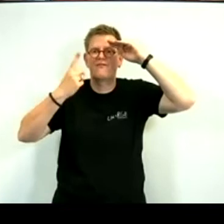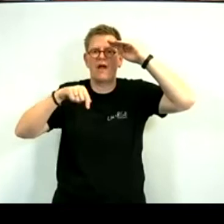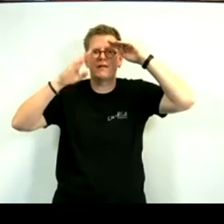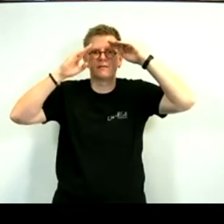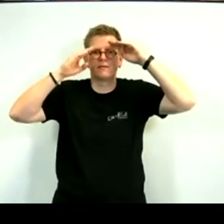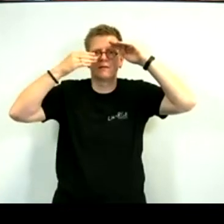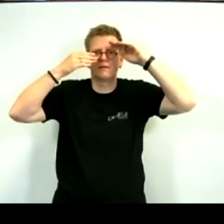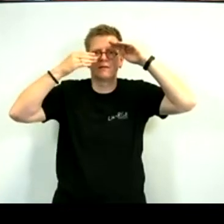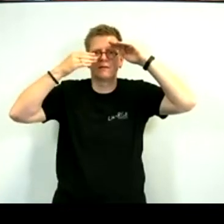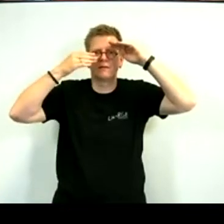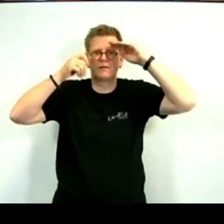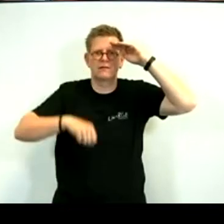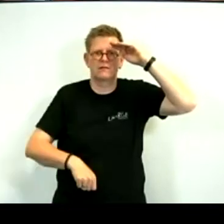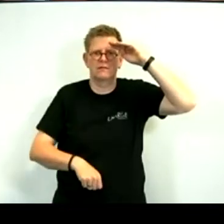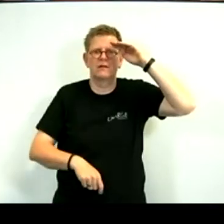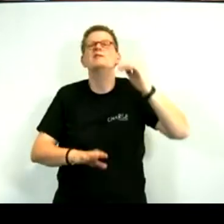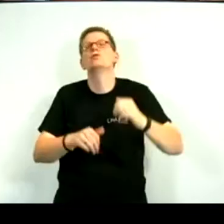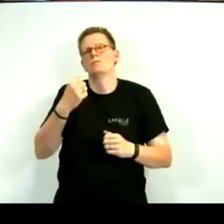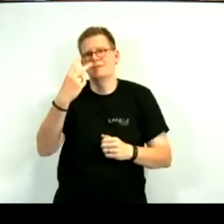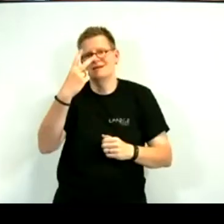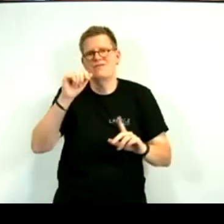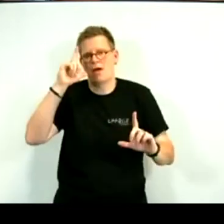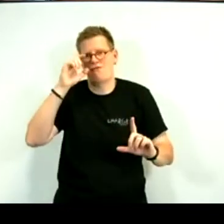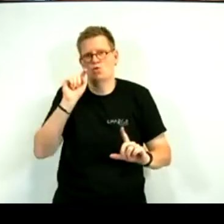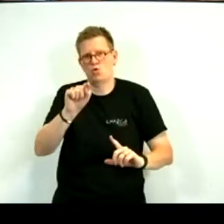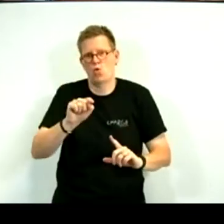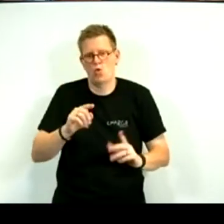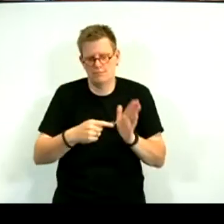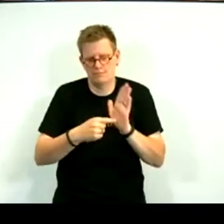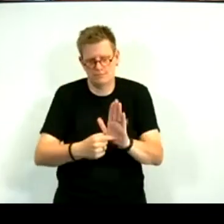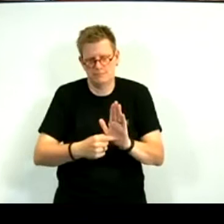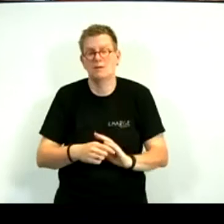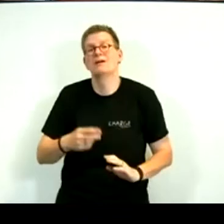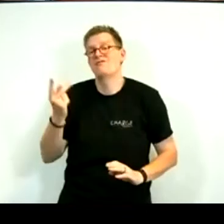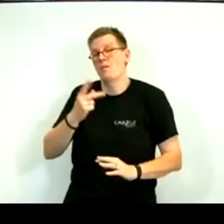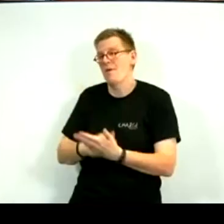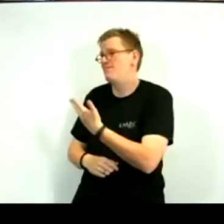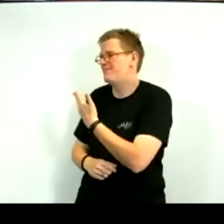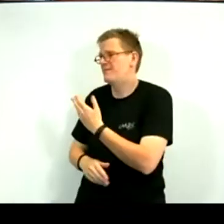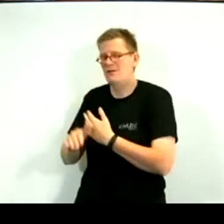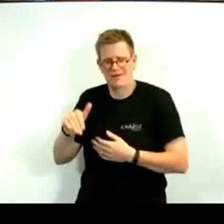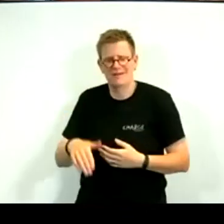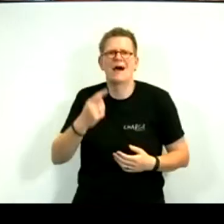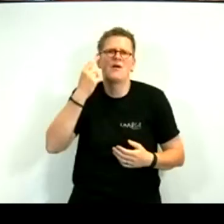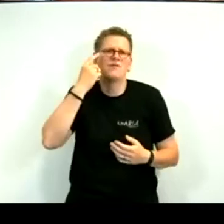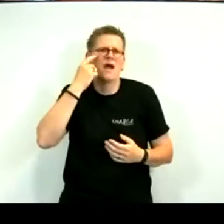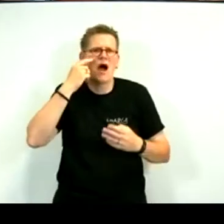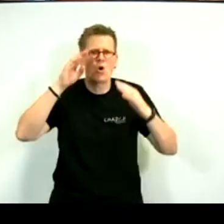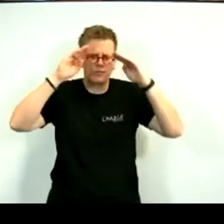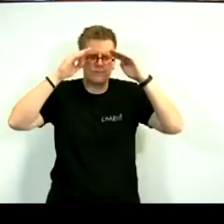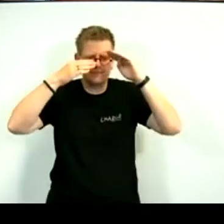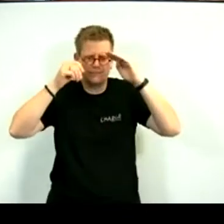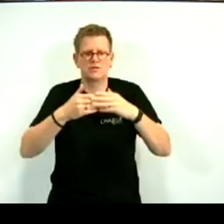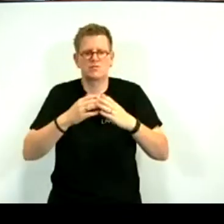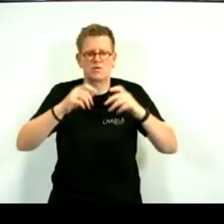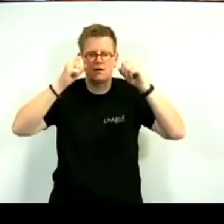here. Both these people have ptosis with their left eye. They open the eyes and one eye opens normally, but the